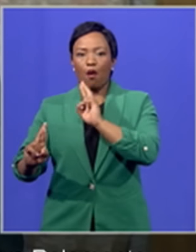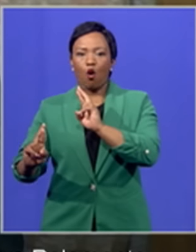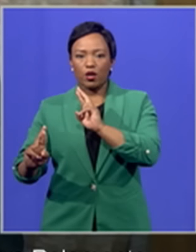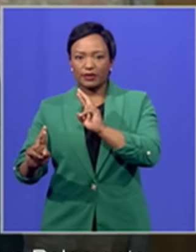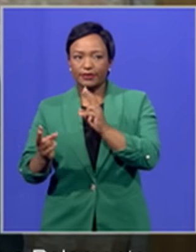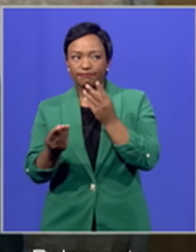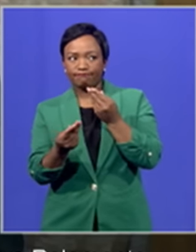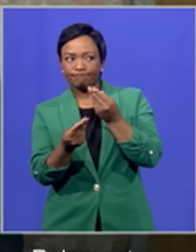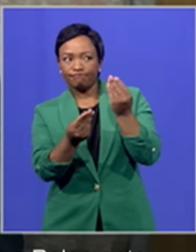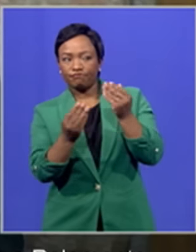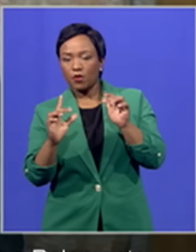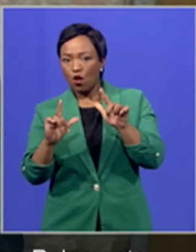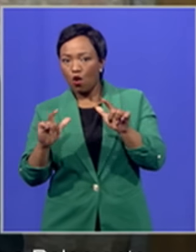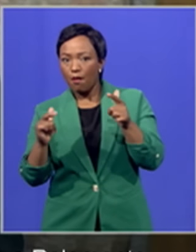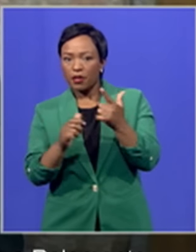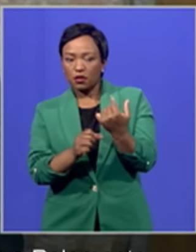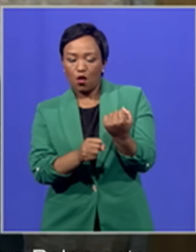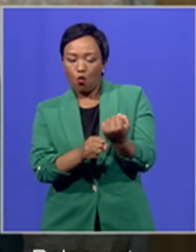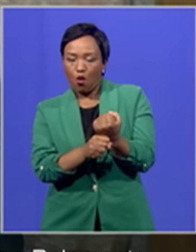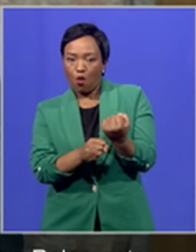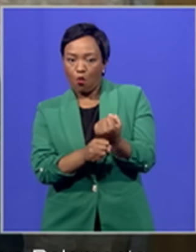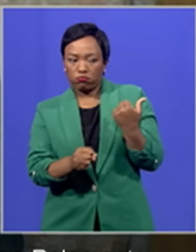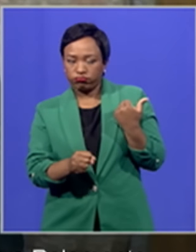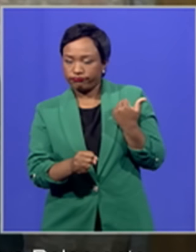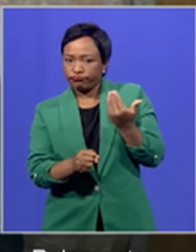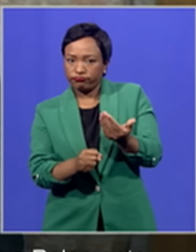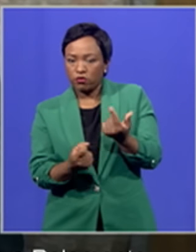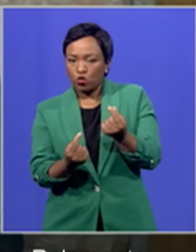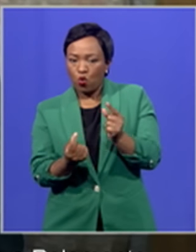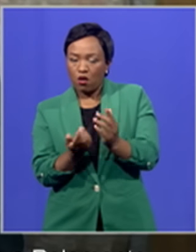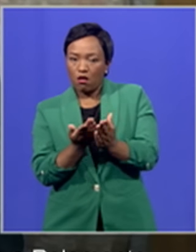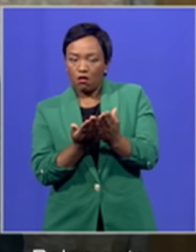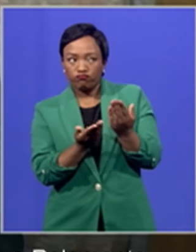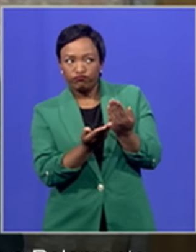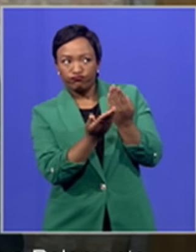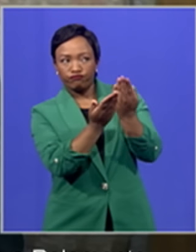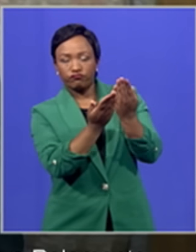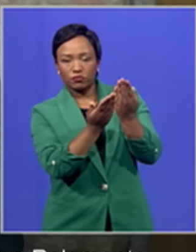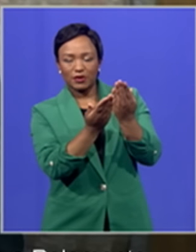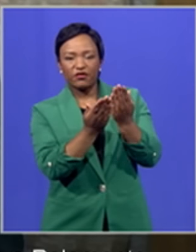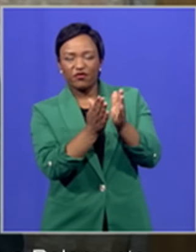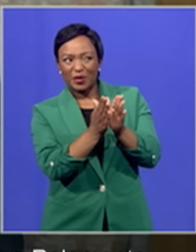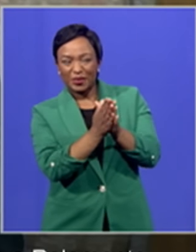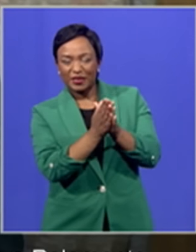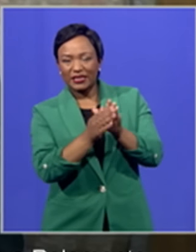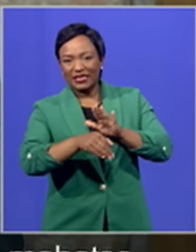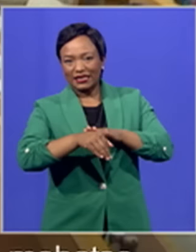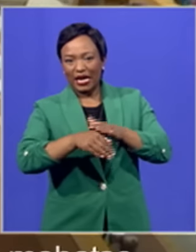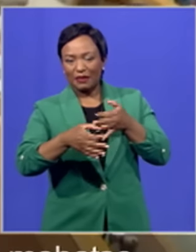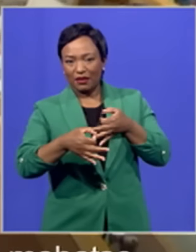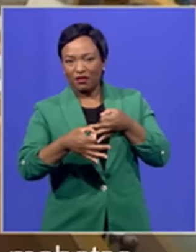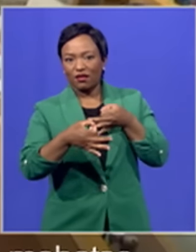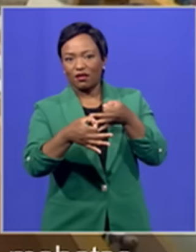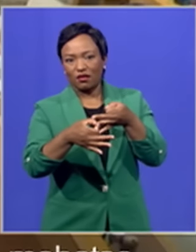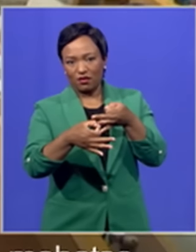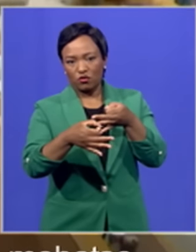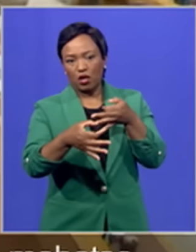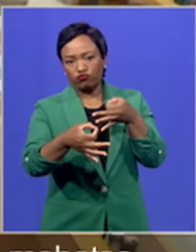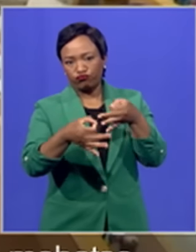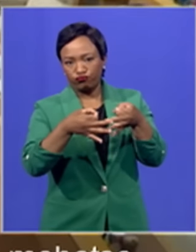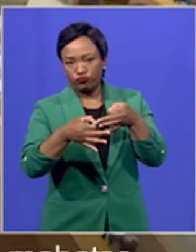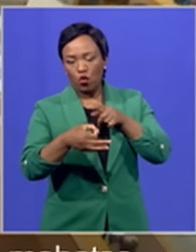what the committee has done, and therefore the request for extension is justified.